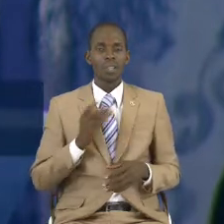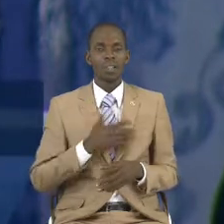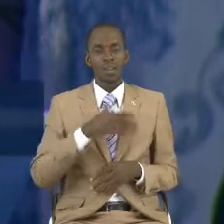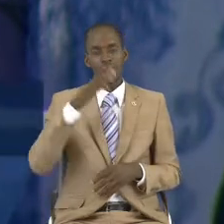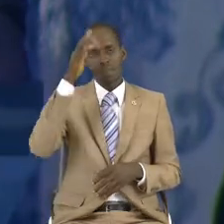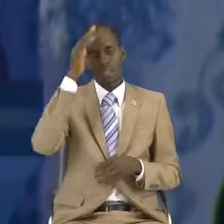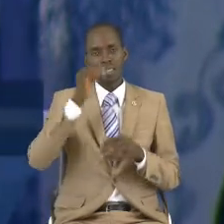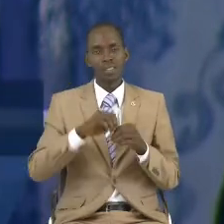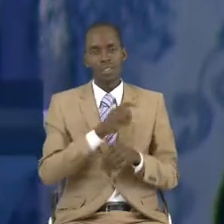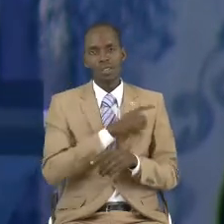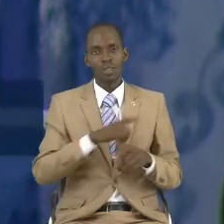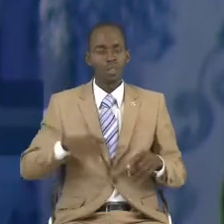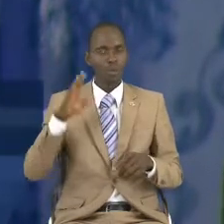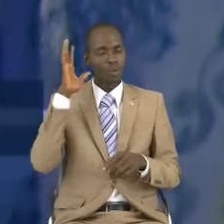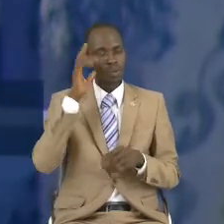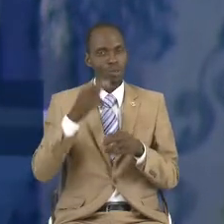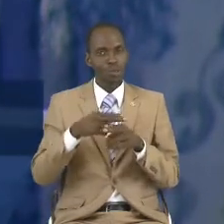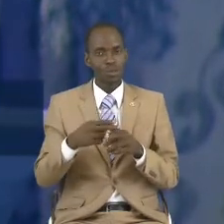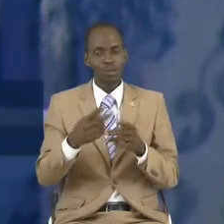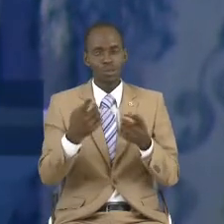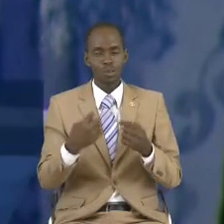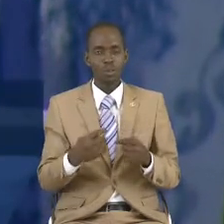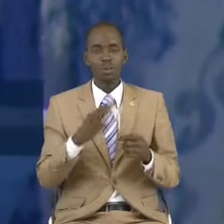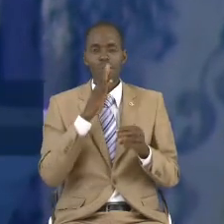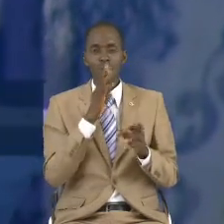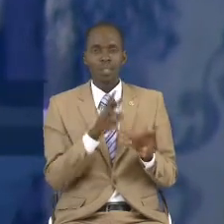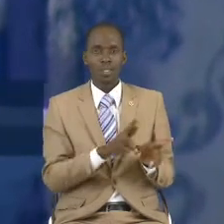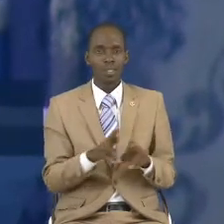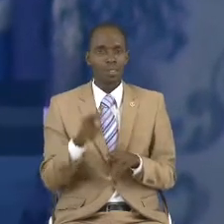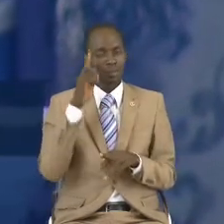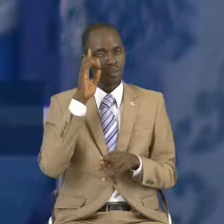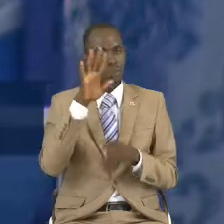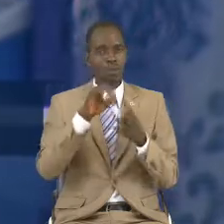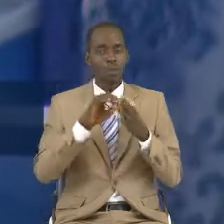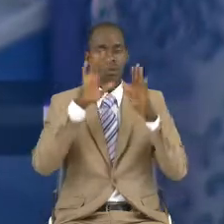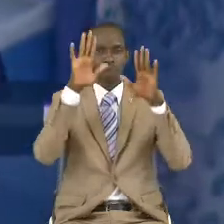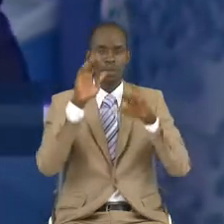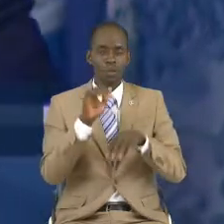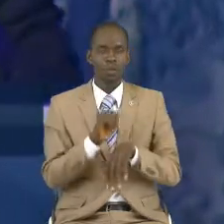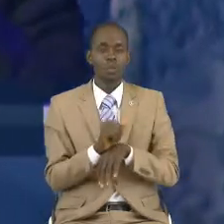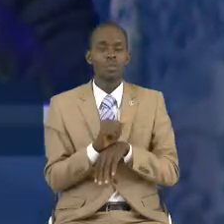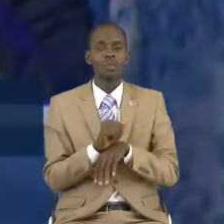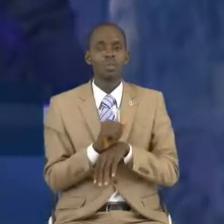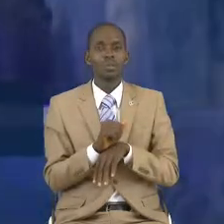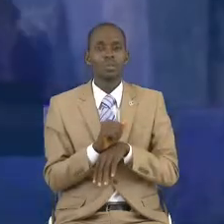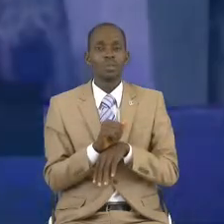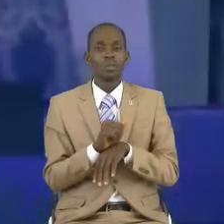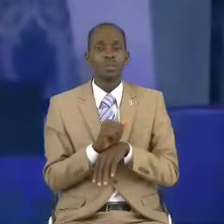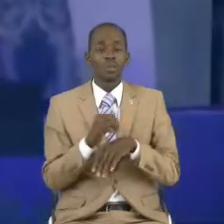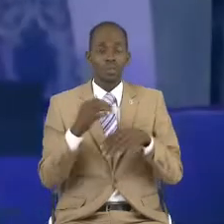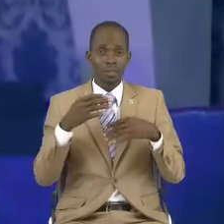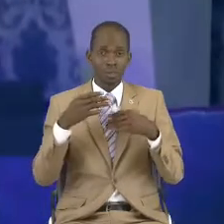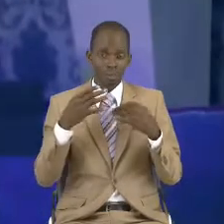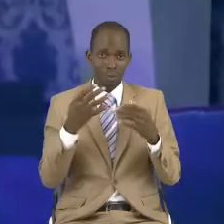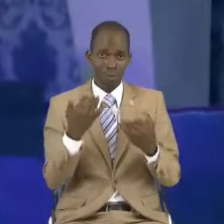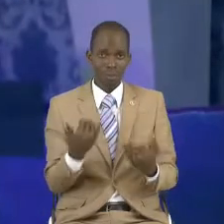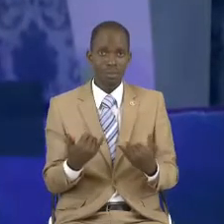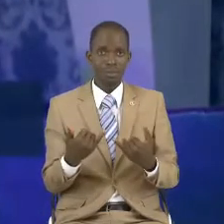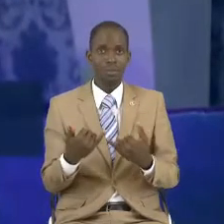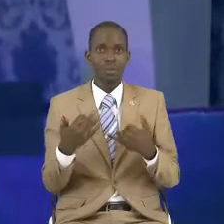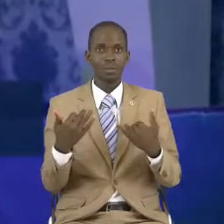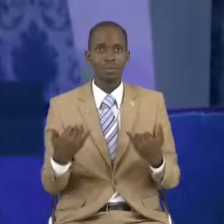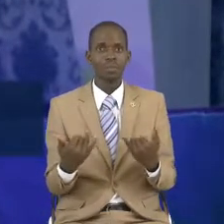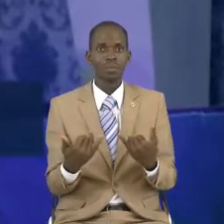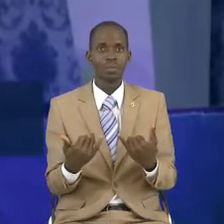now get ready for your miracle tonight not tomorrow receive tonight let's rise up as we